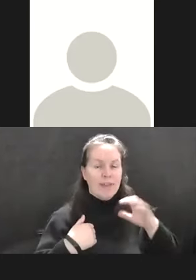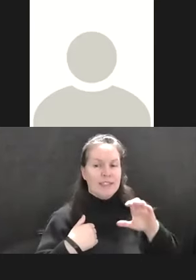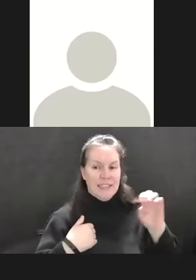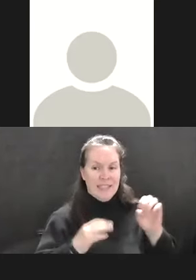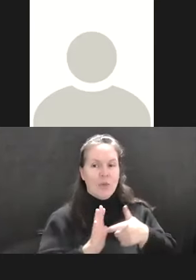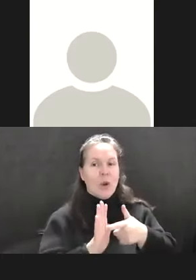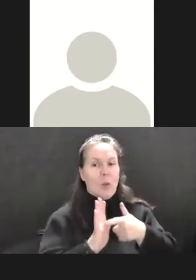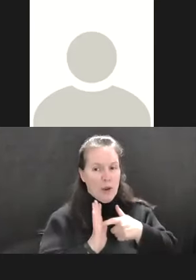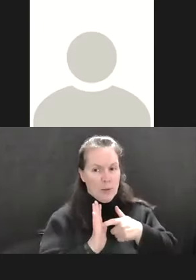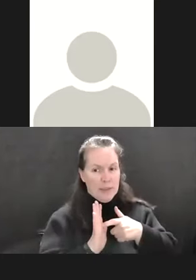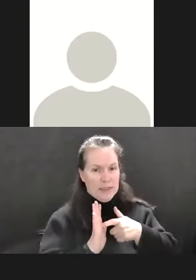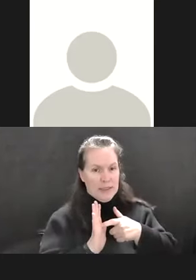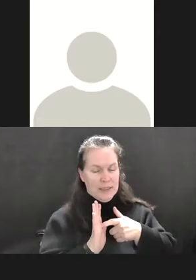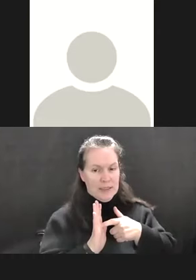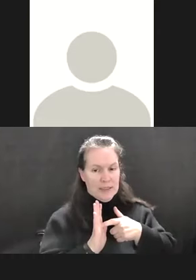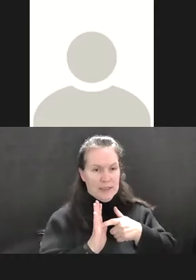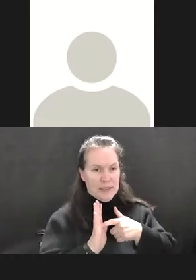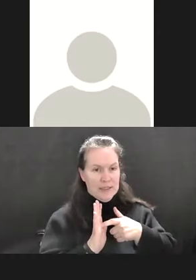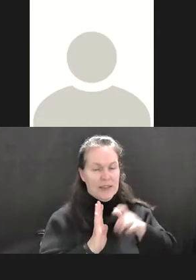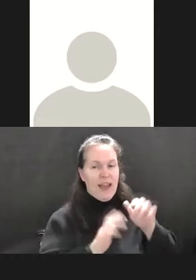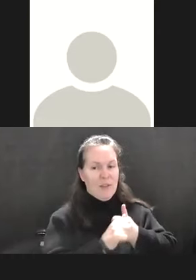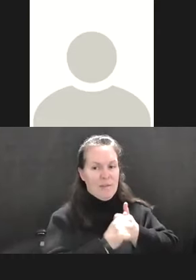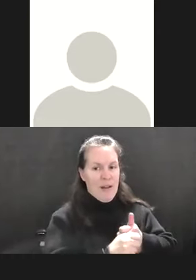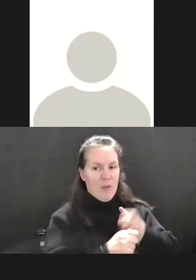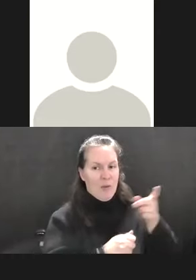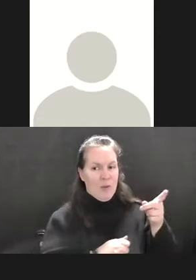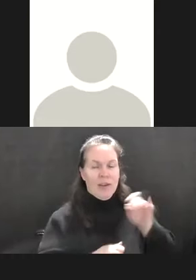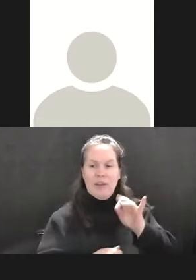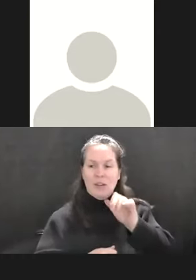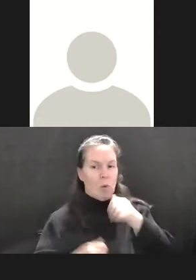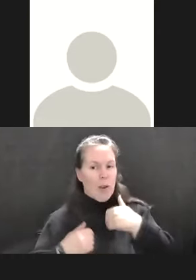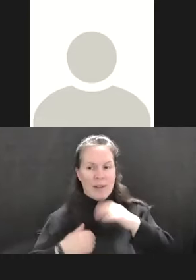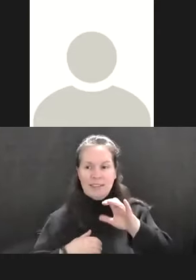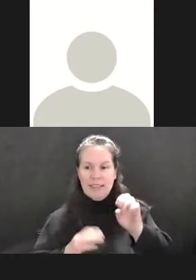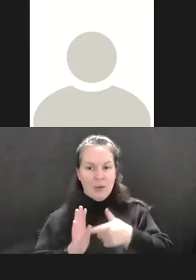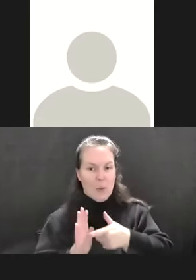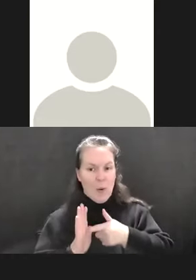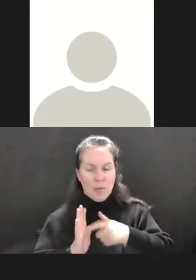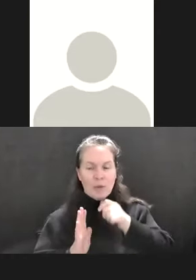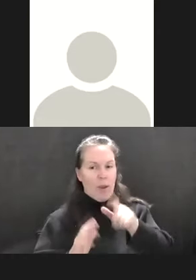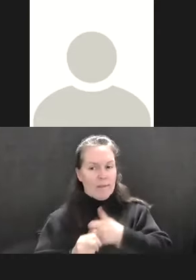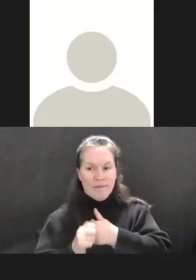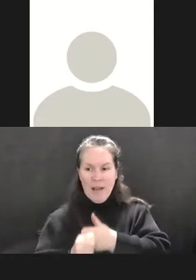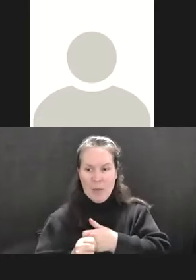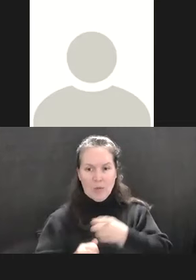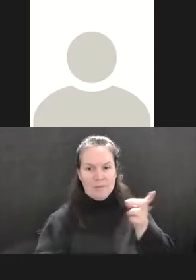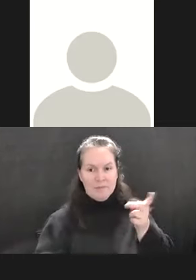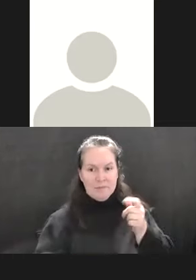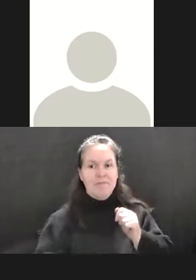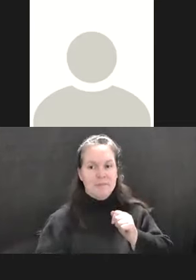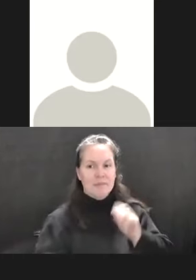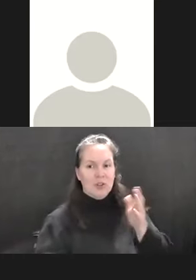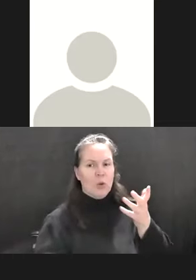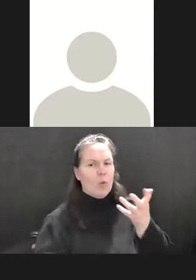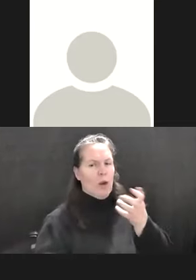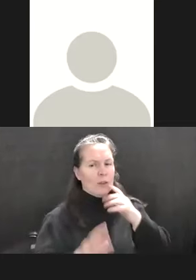education requirement. So you'll just want to clarify that similarly to